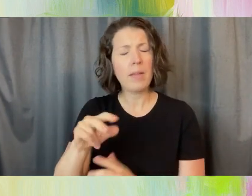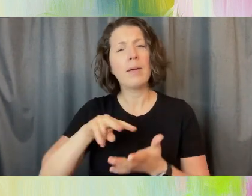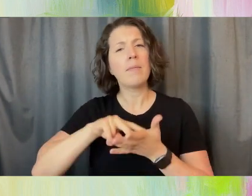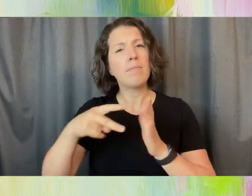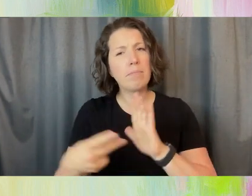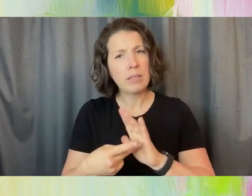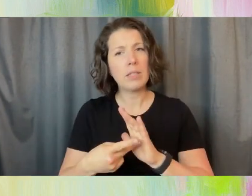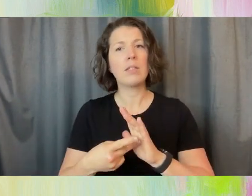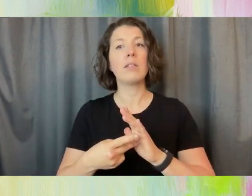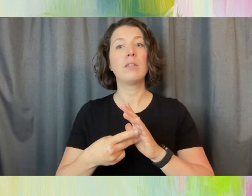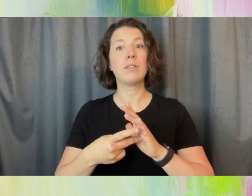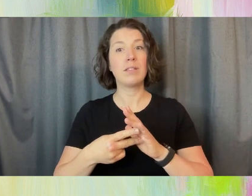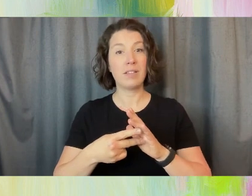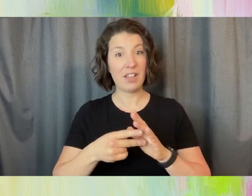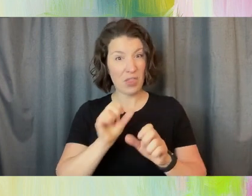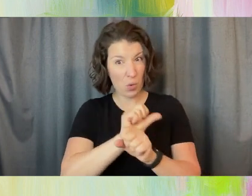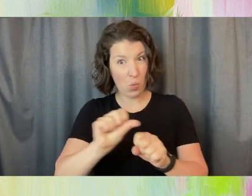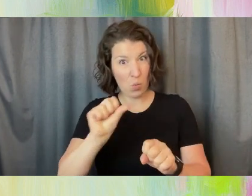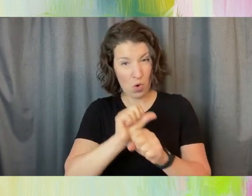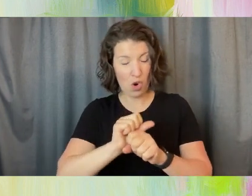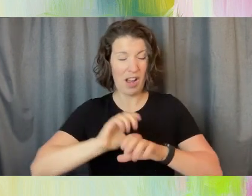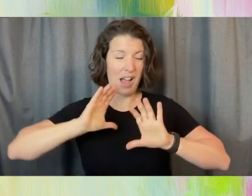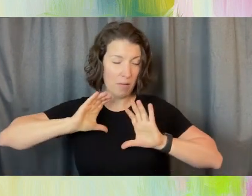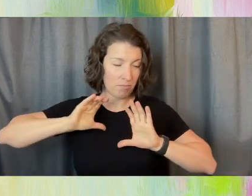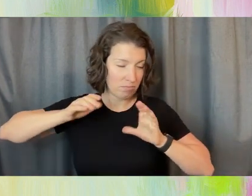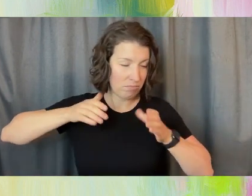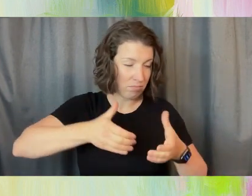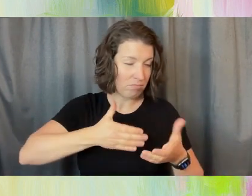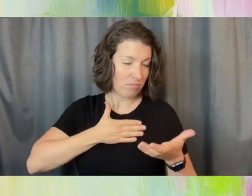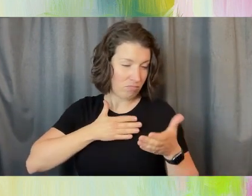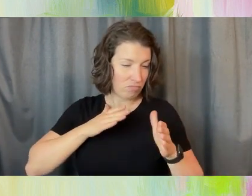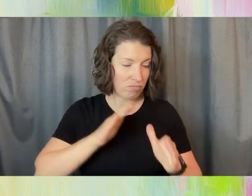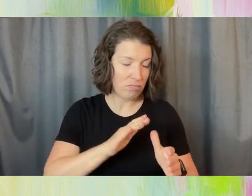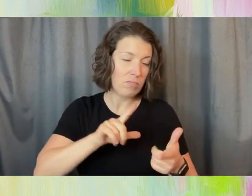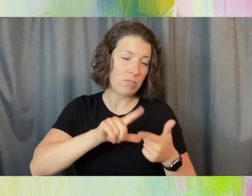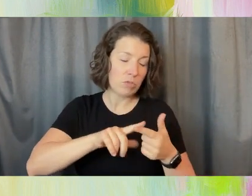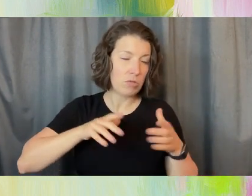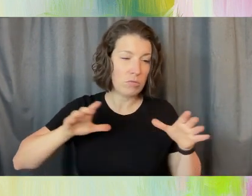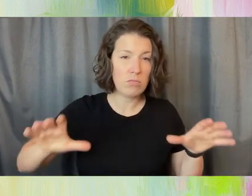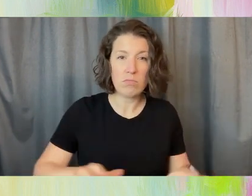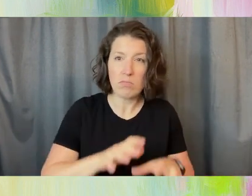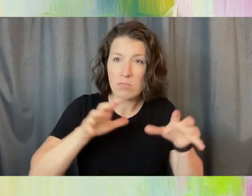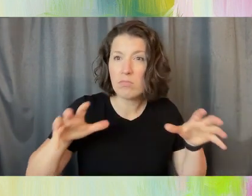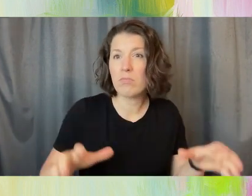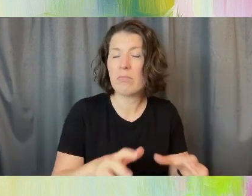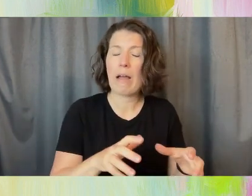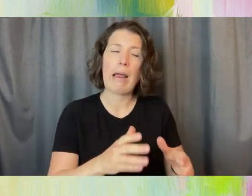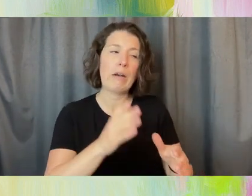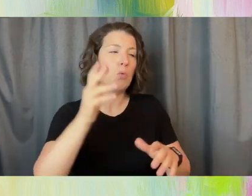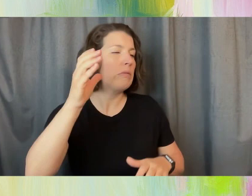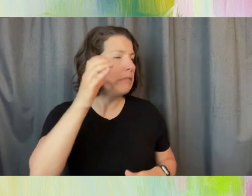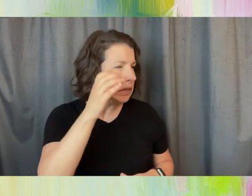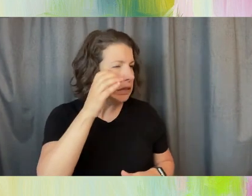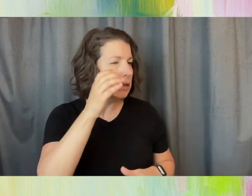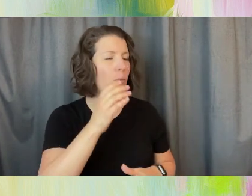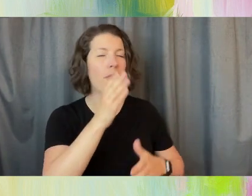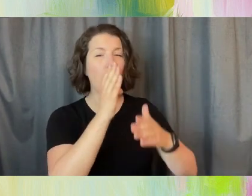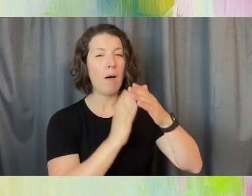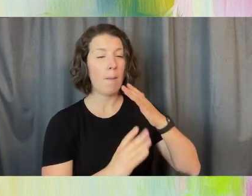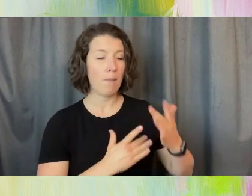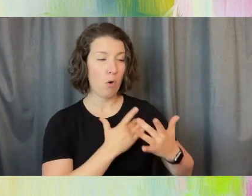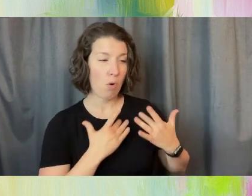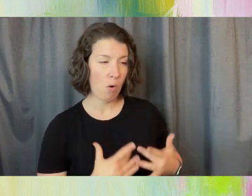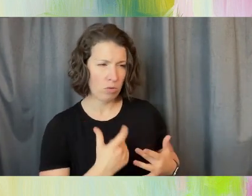the work to educate yourself and to listen with a humble heart to understand another's experience, from their